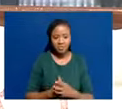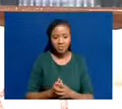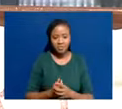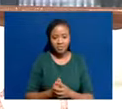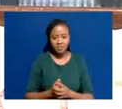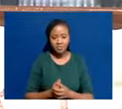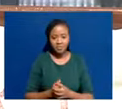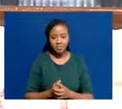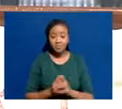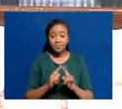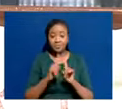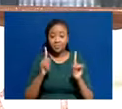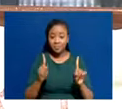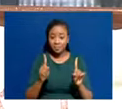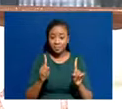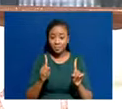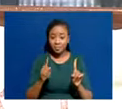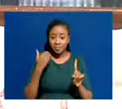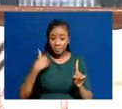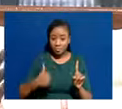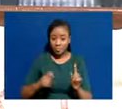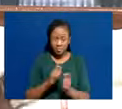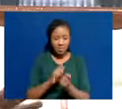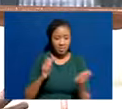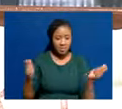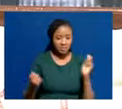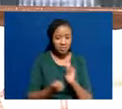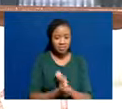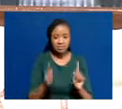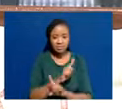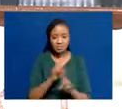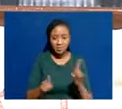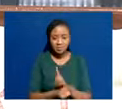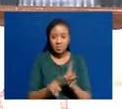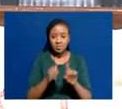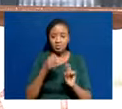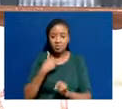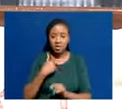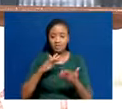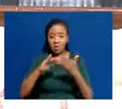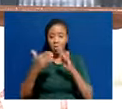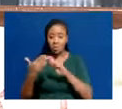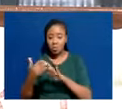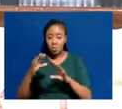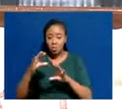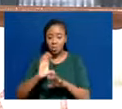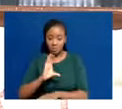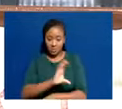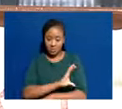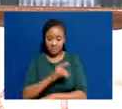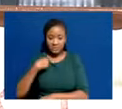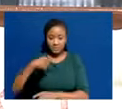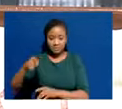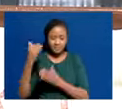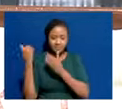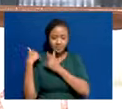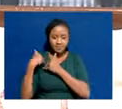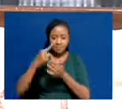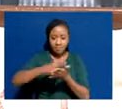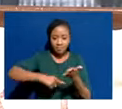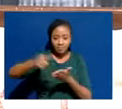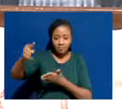whatnot. But I changed the entire urban planning technical committee. So there's a committee that sits to approve your building